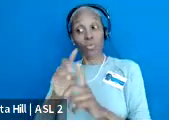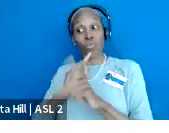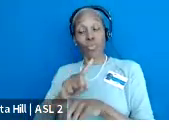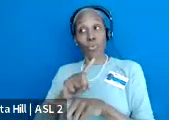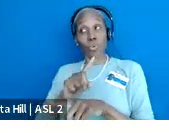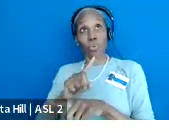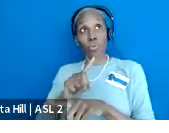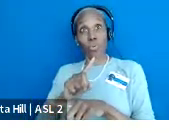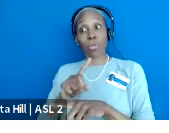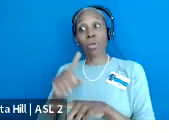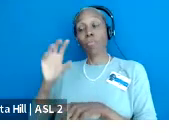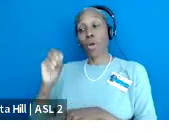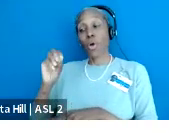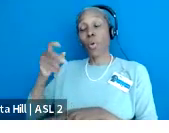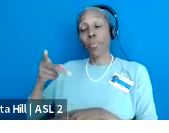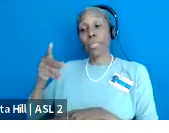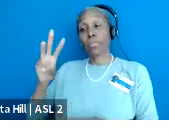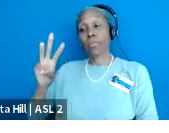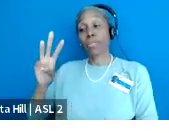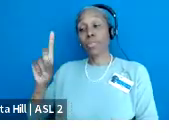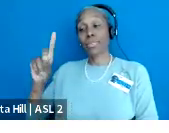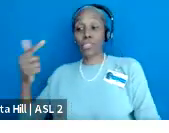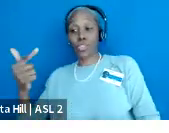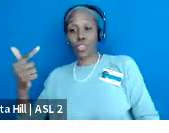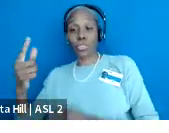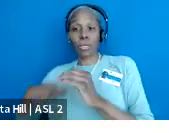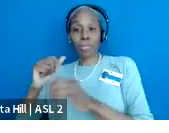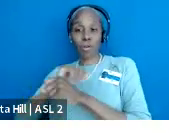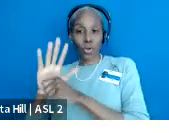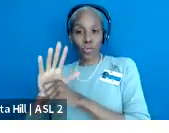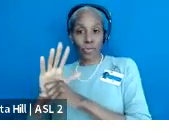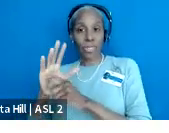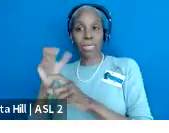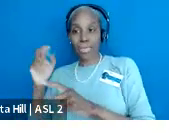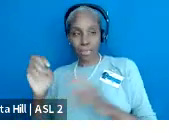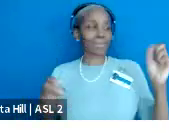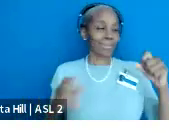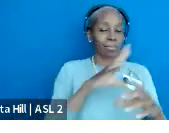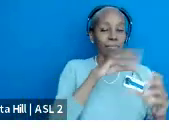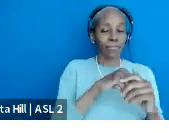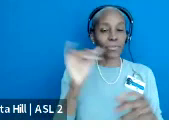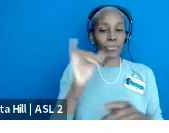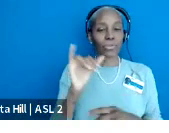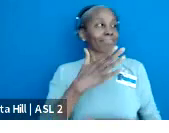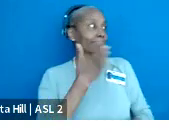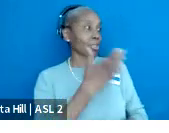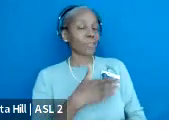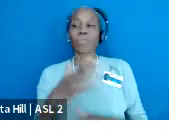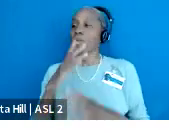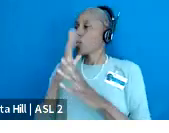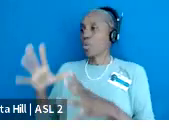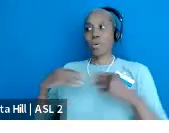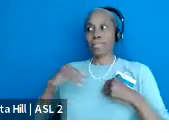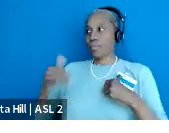that were made by OPWGD providers about COVID cases? They do, yes. Thank you. We no longer